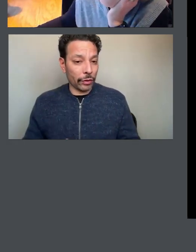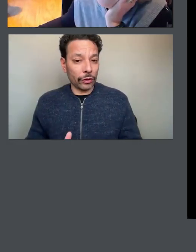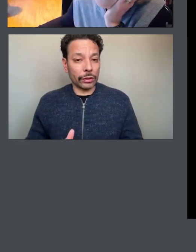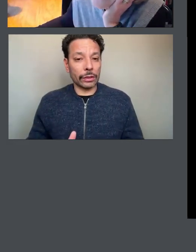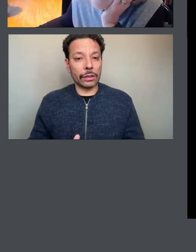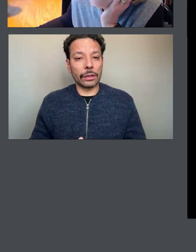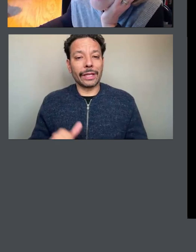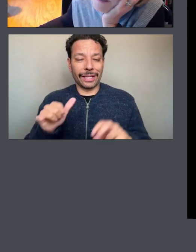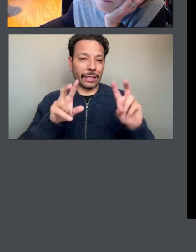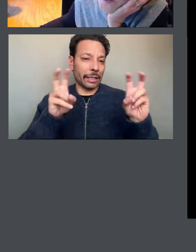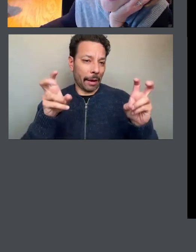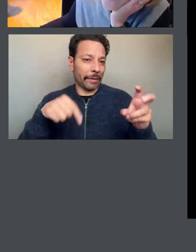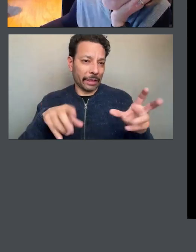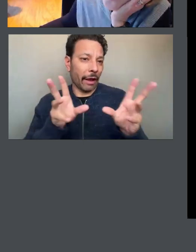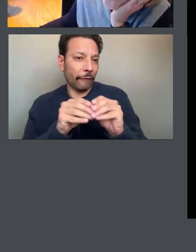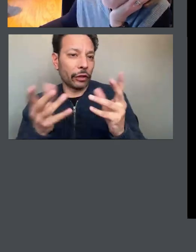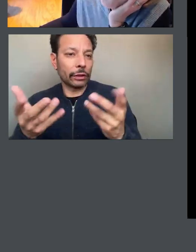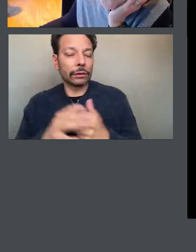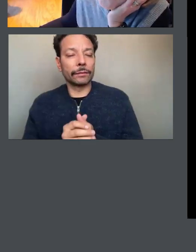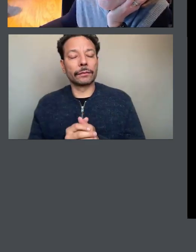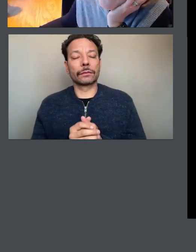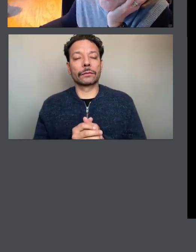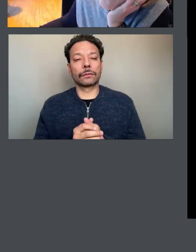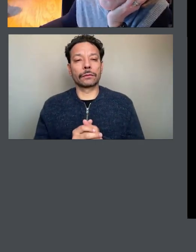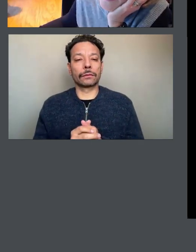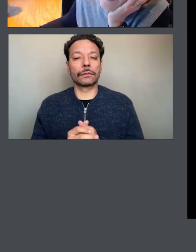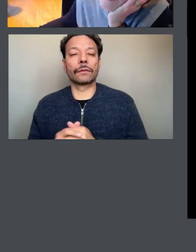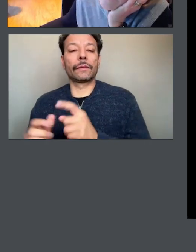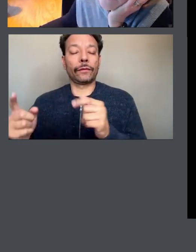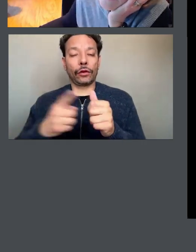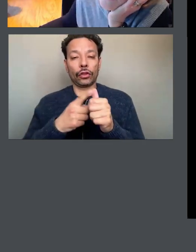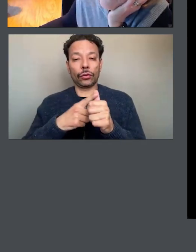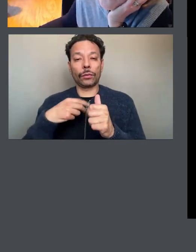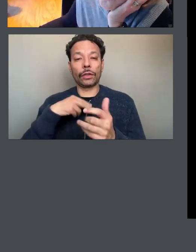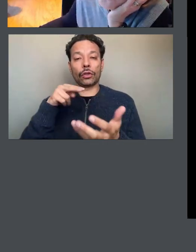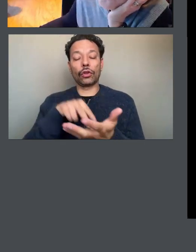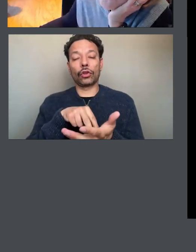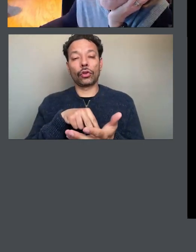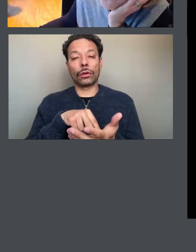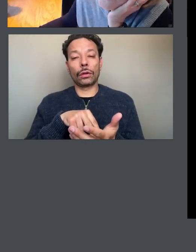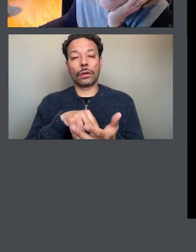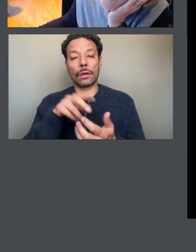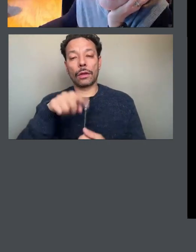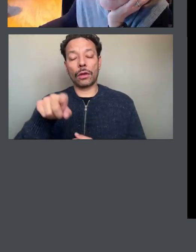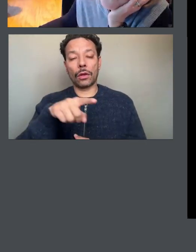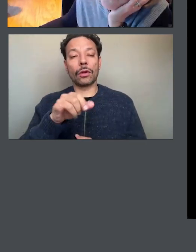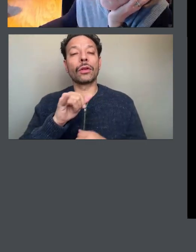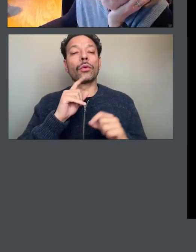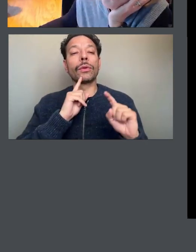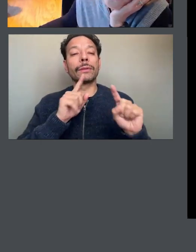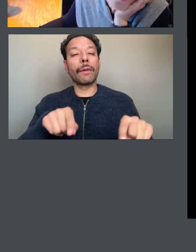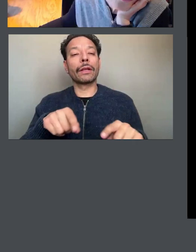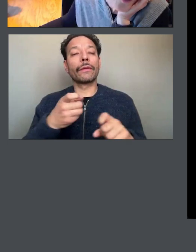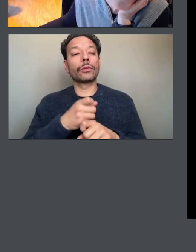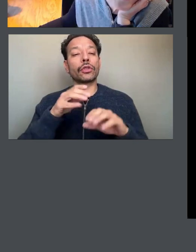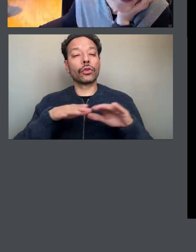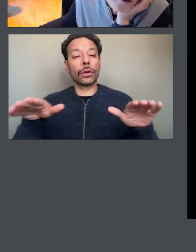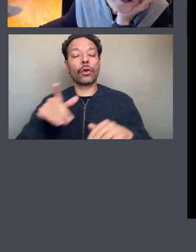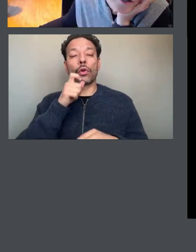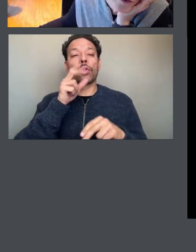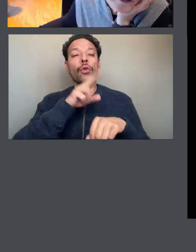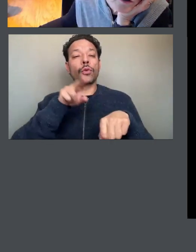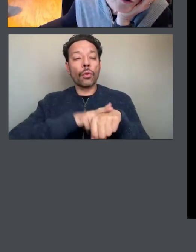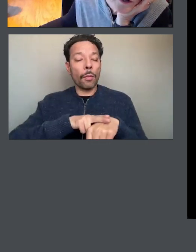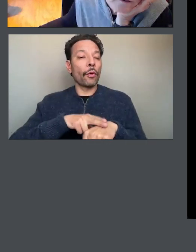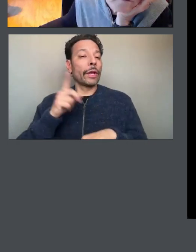the topic of this conference. So first, if we look at those responses from children who were normal hearing,